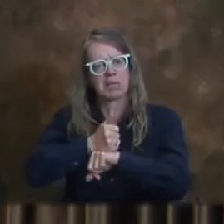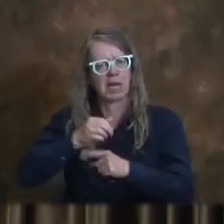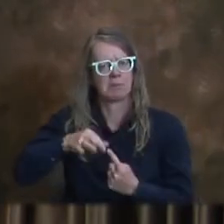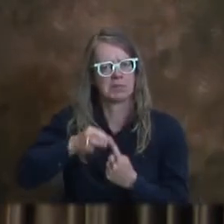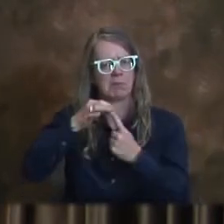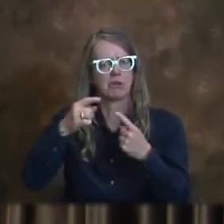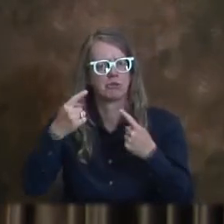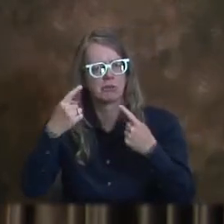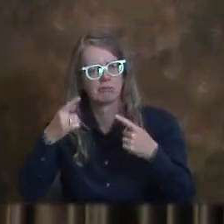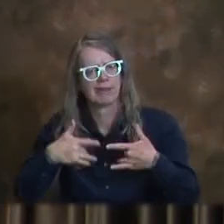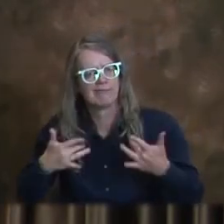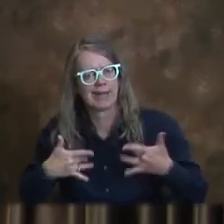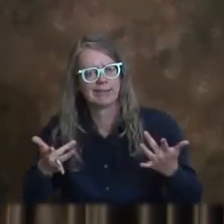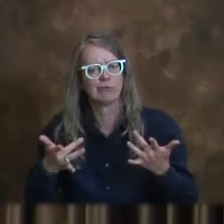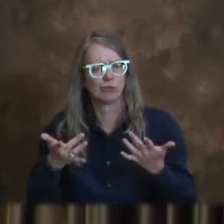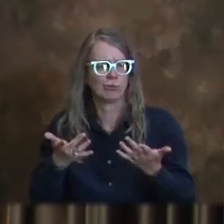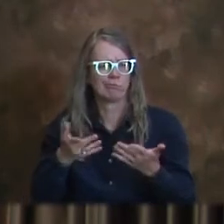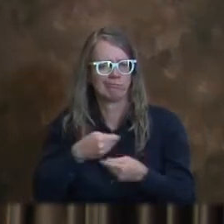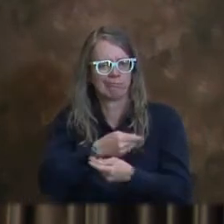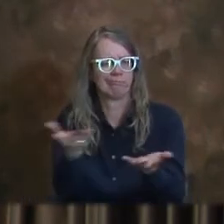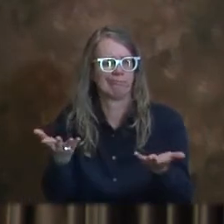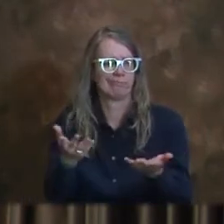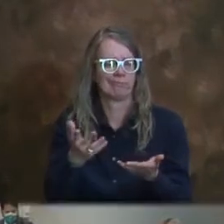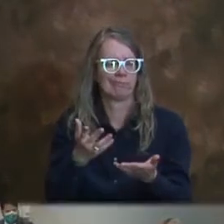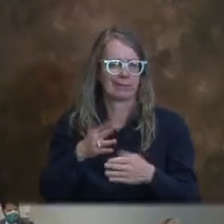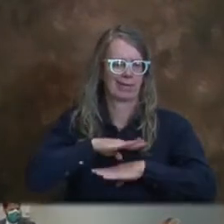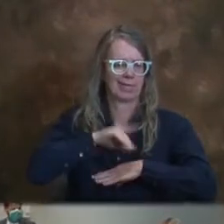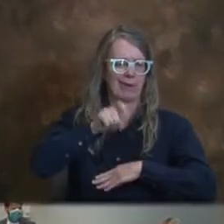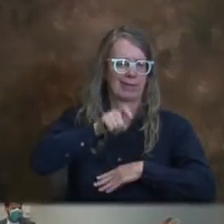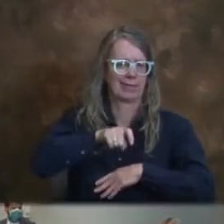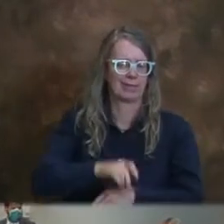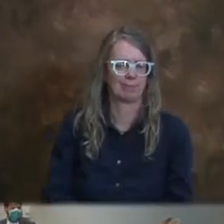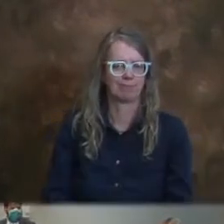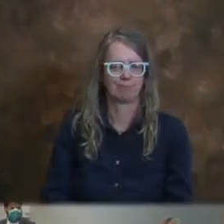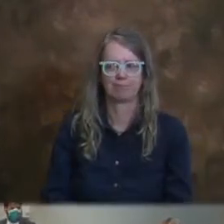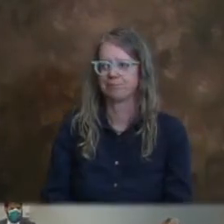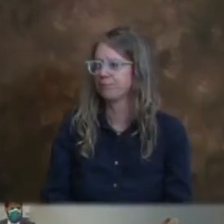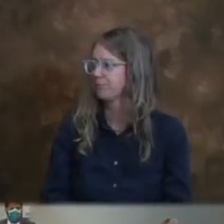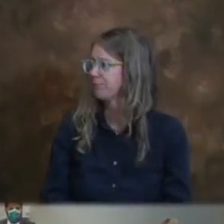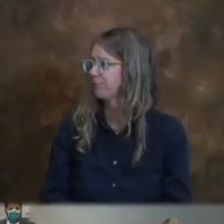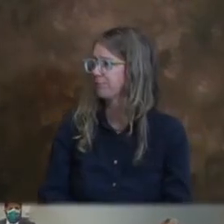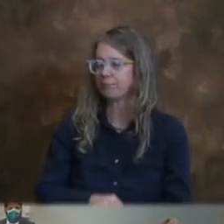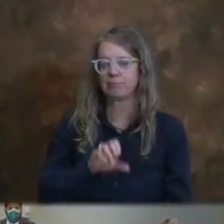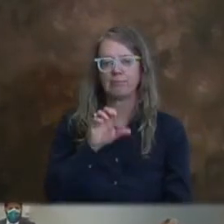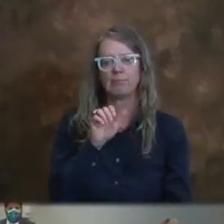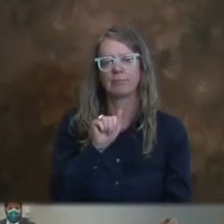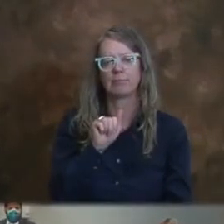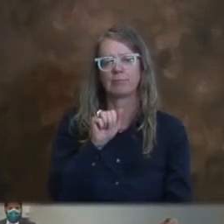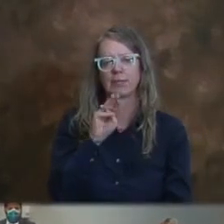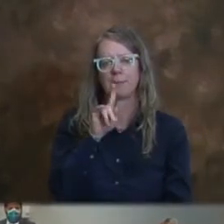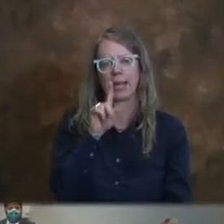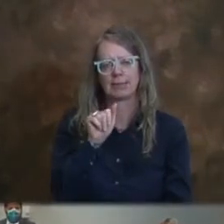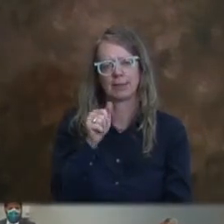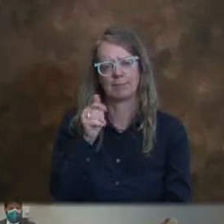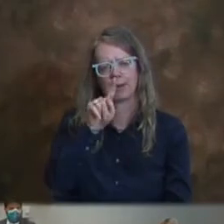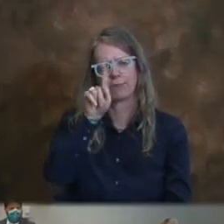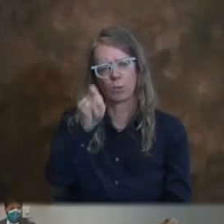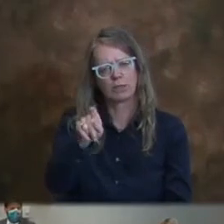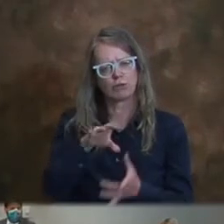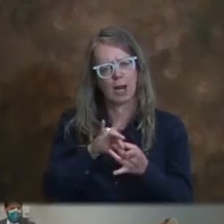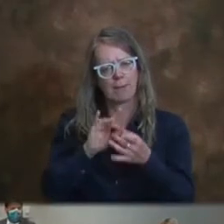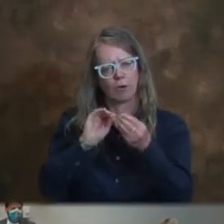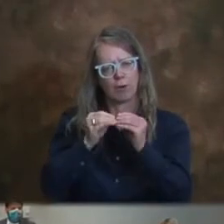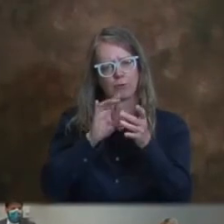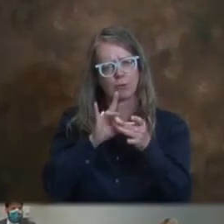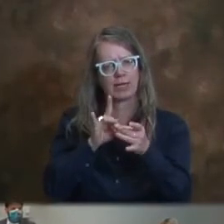need. Thank you. Stacey, I want to follow up on the slide that you showed of